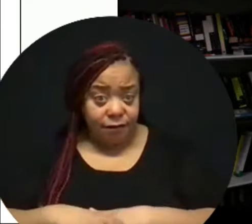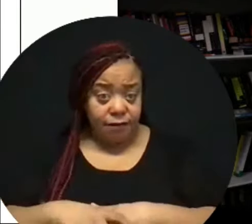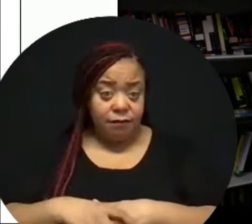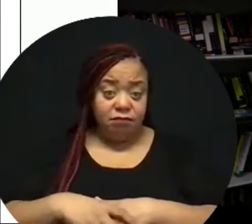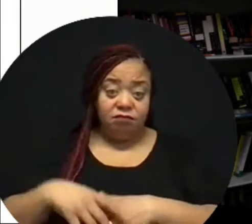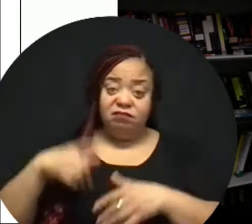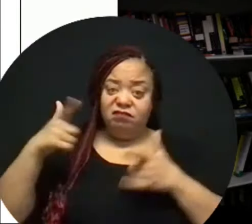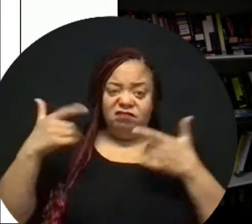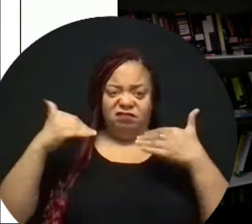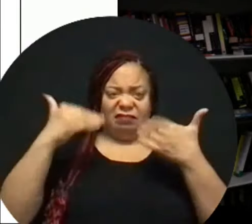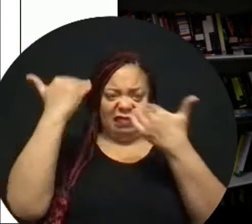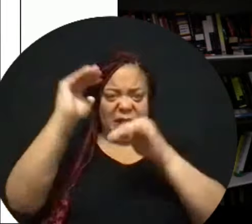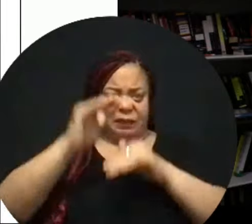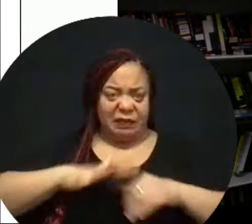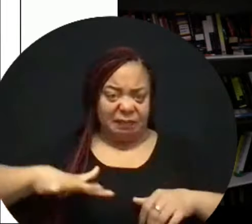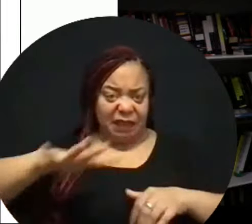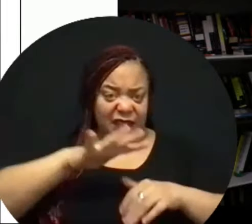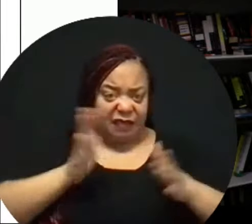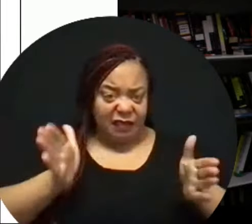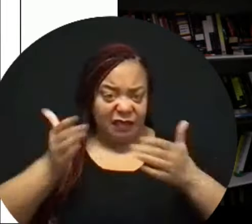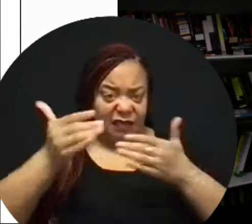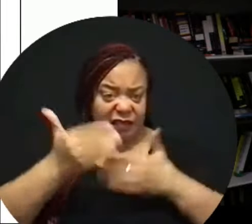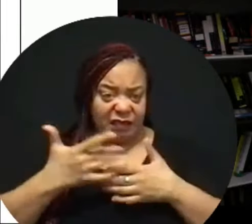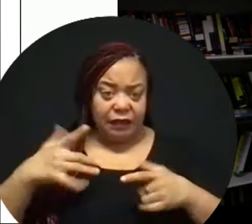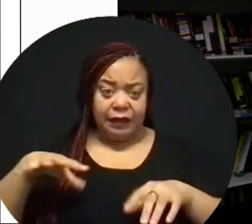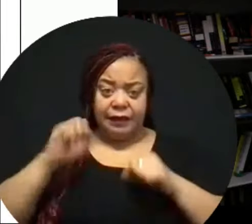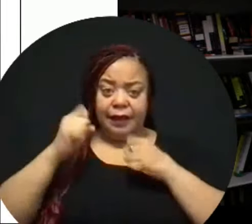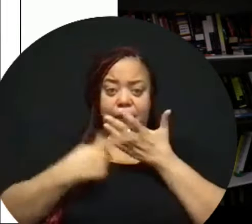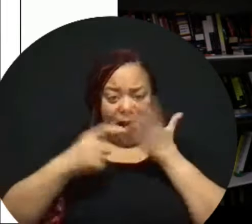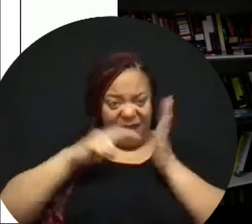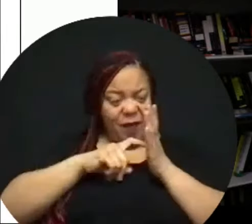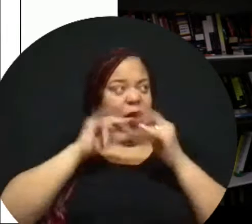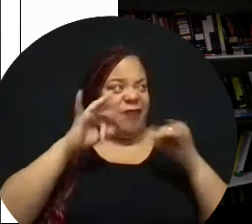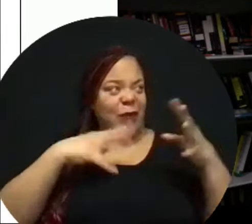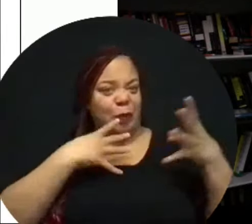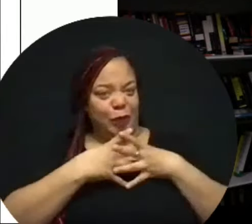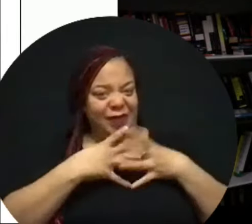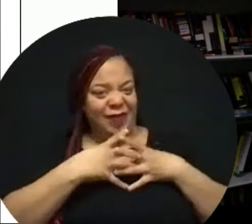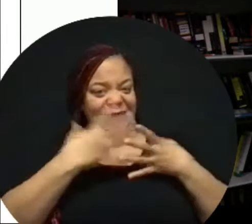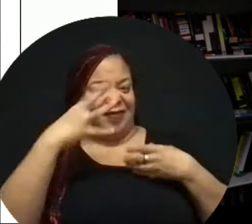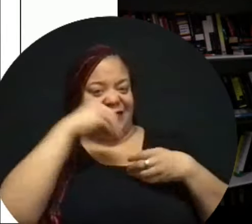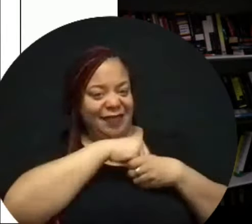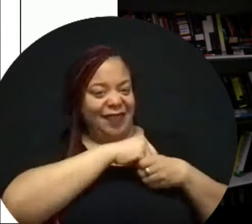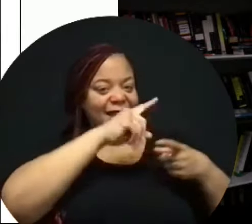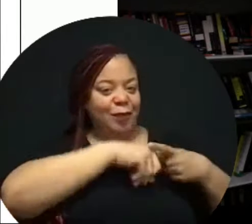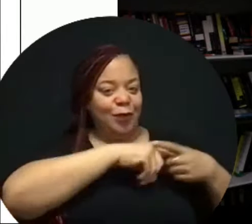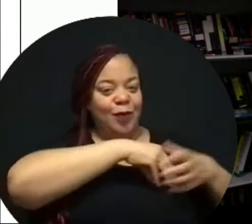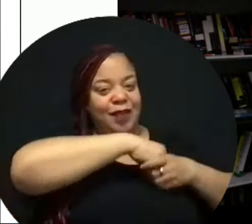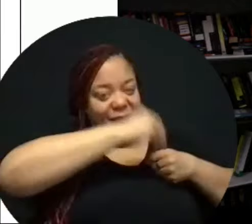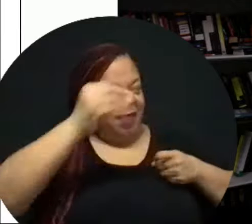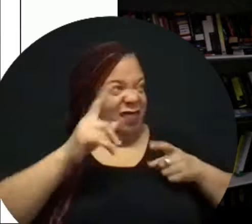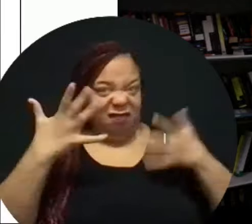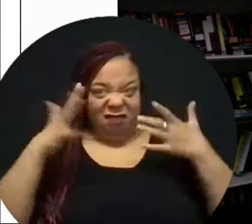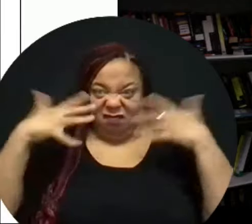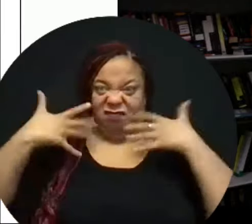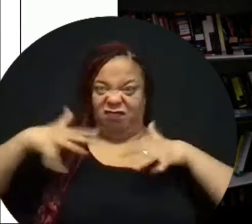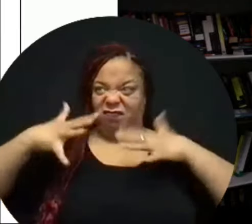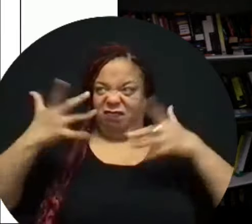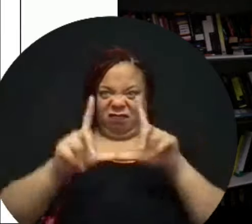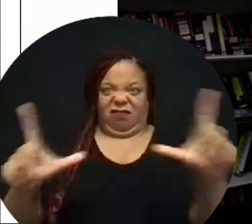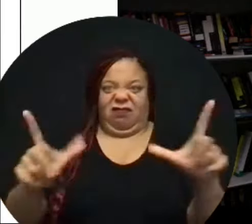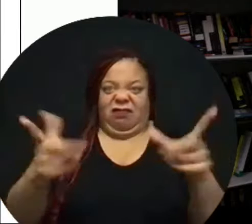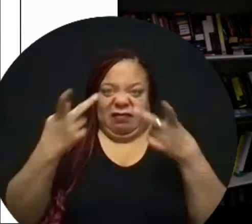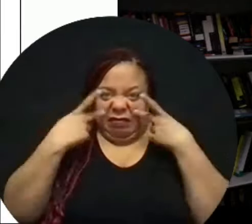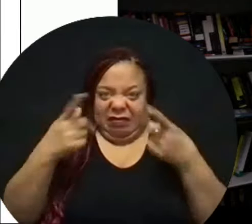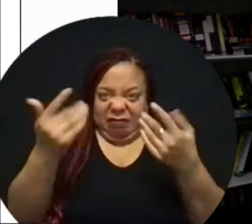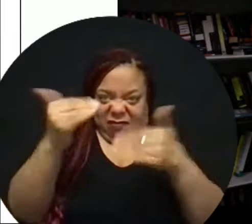its limit, right? And yet they find open square feet to plant, right? To feed, and